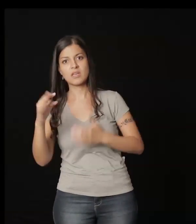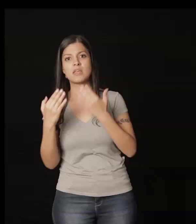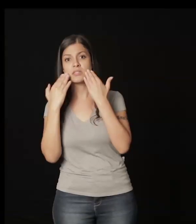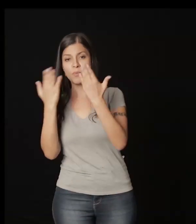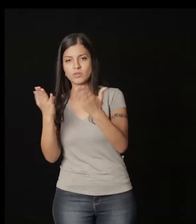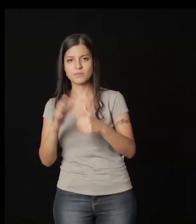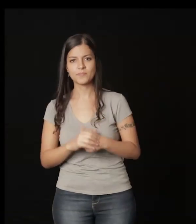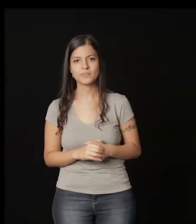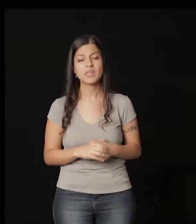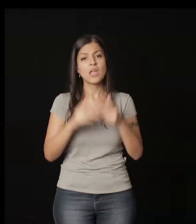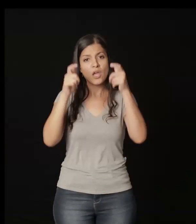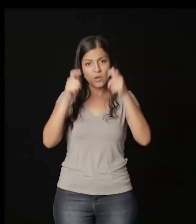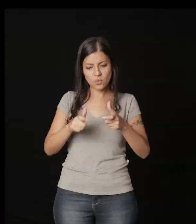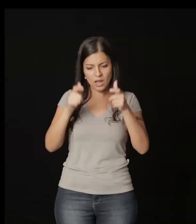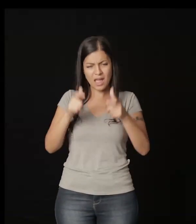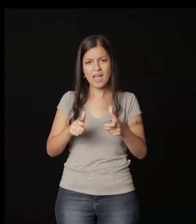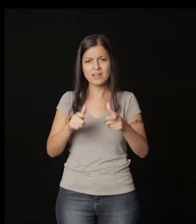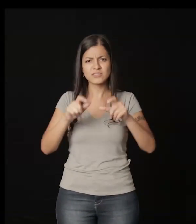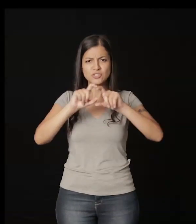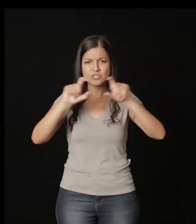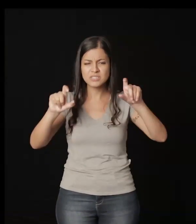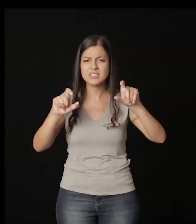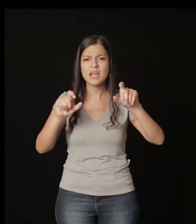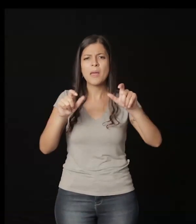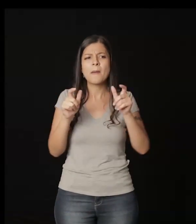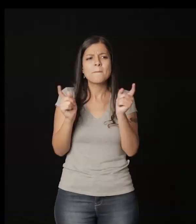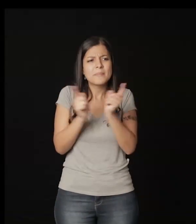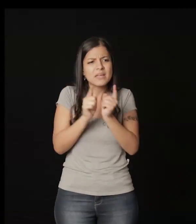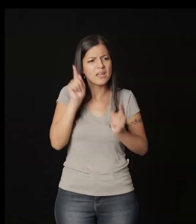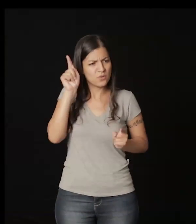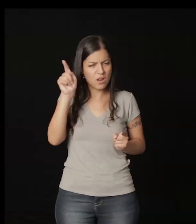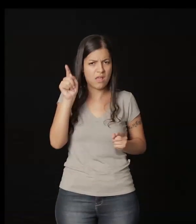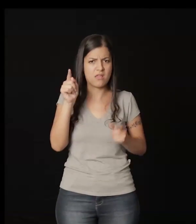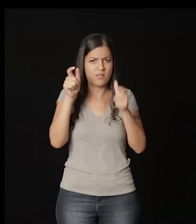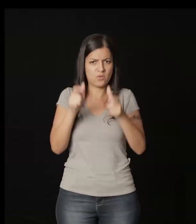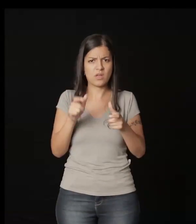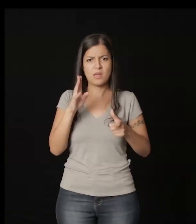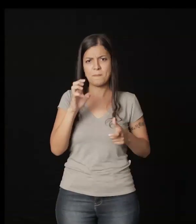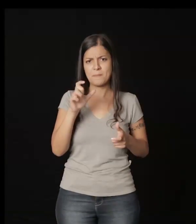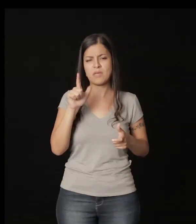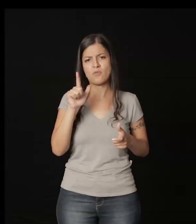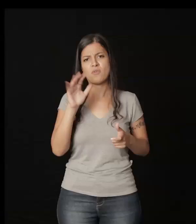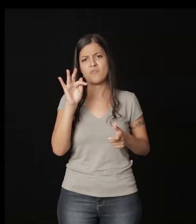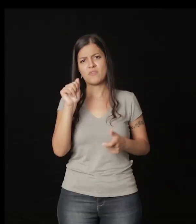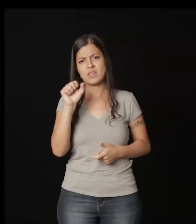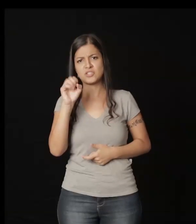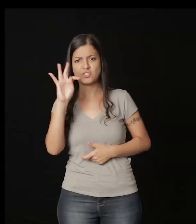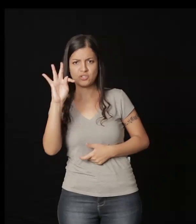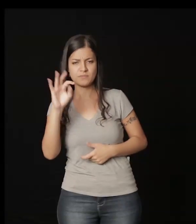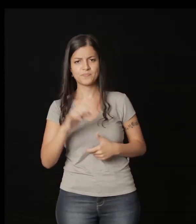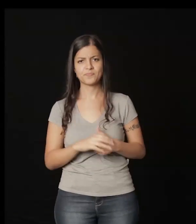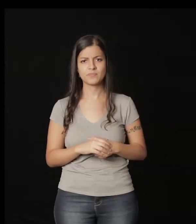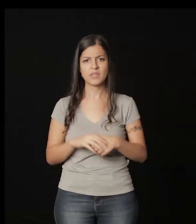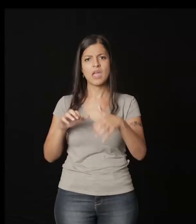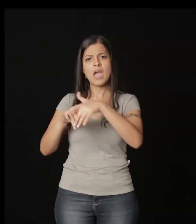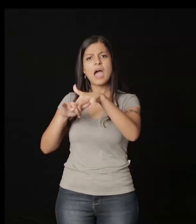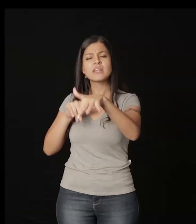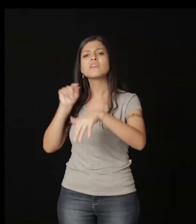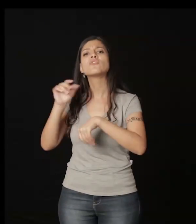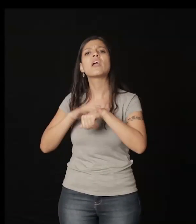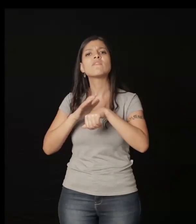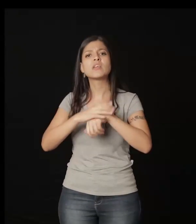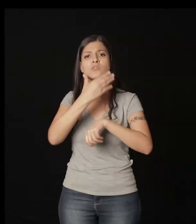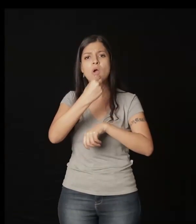of thousands of contact strips that are held in a very small room in Belfast. And it's an archive that was